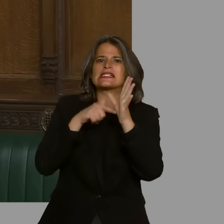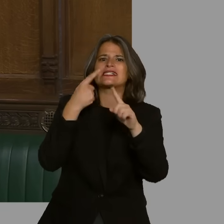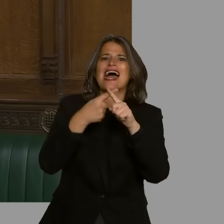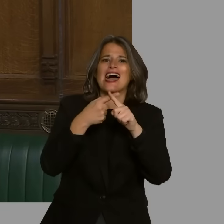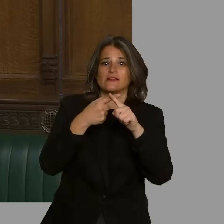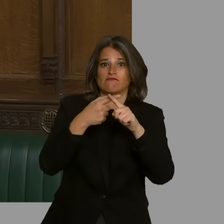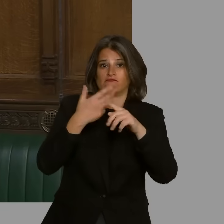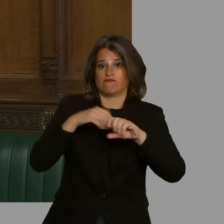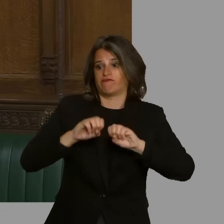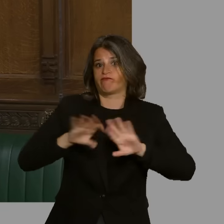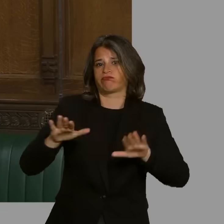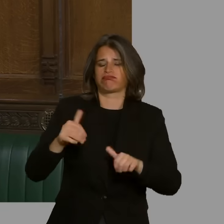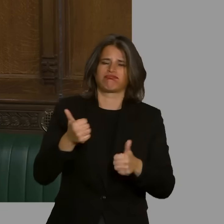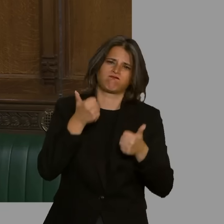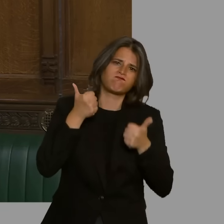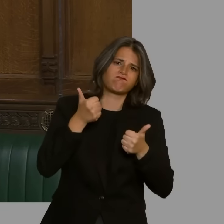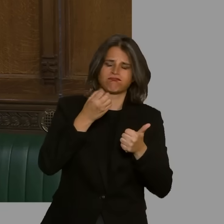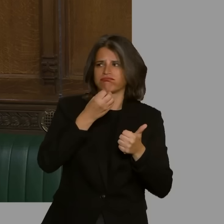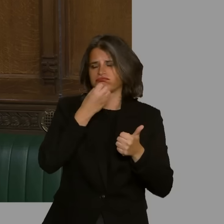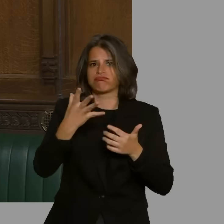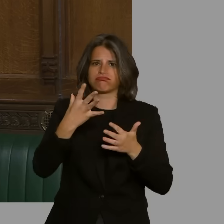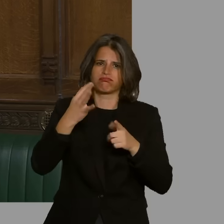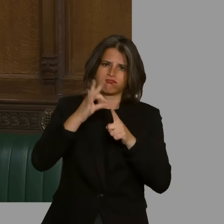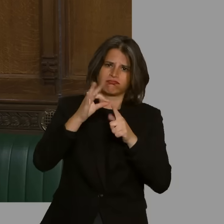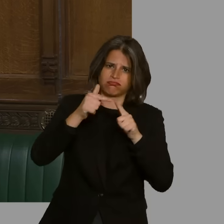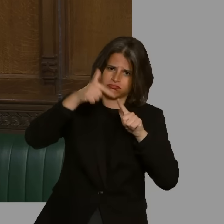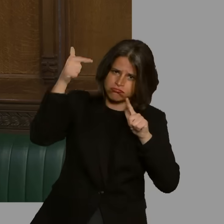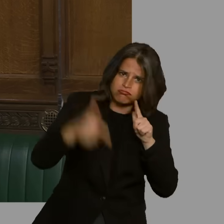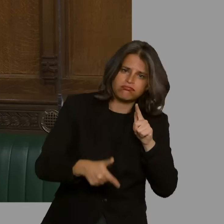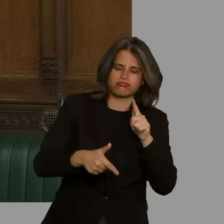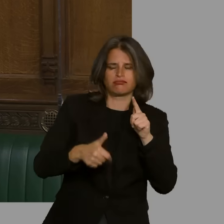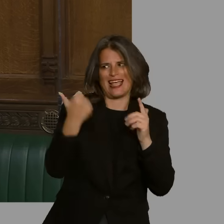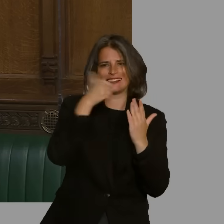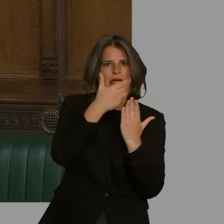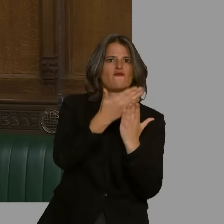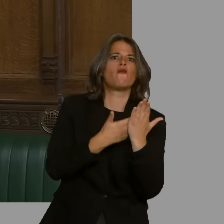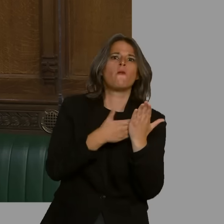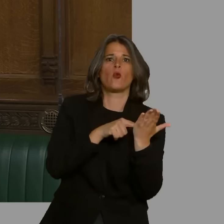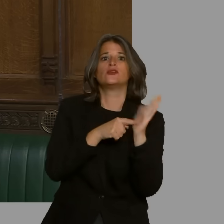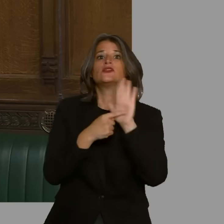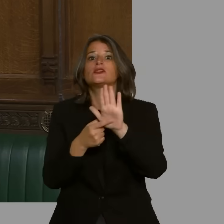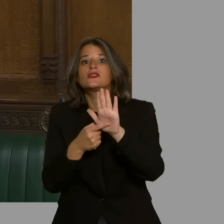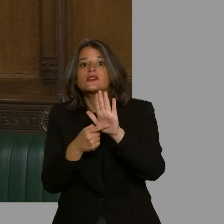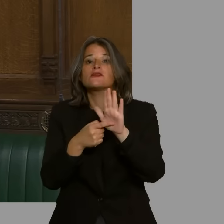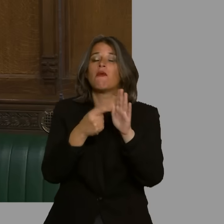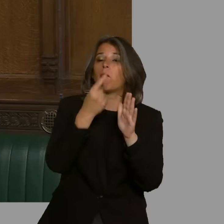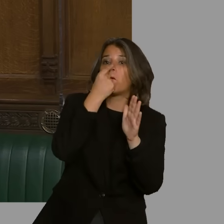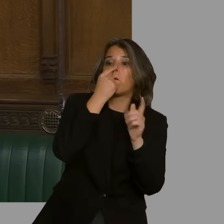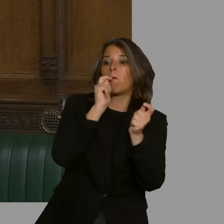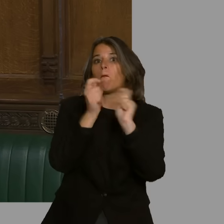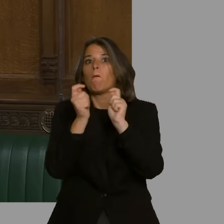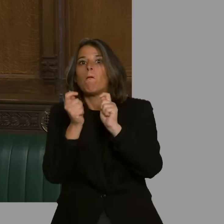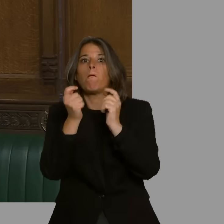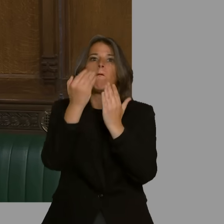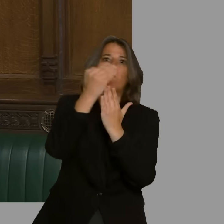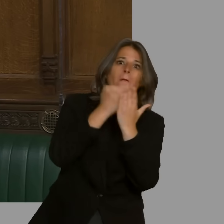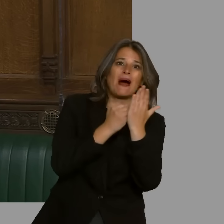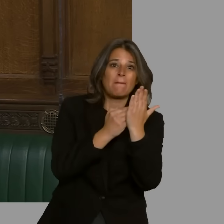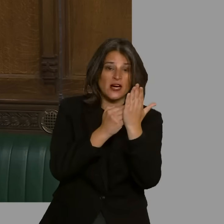protect the family farm. I realise he cannot comment about the budget, but could I ask him and the Chancellor to look at this